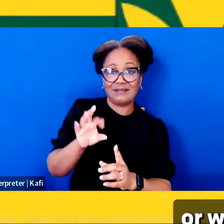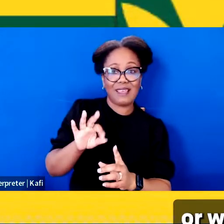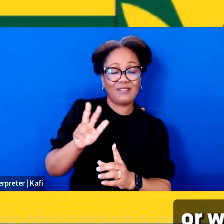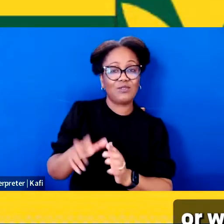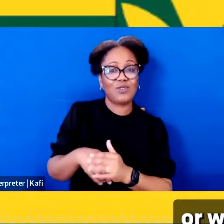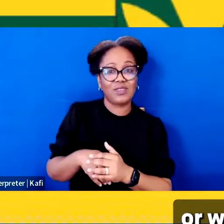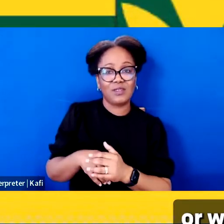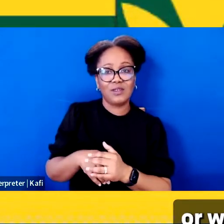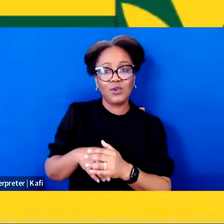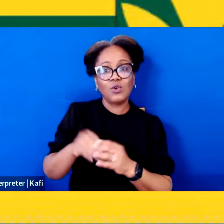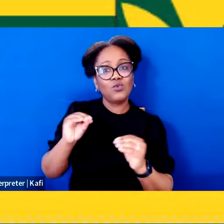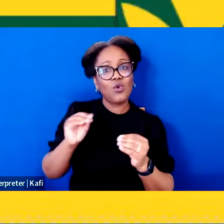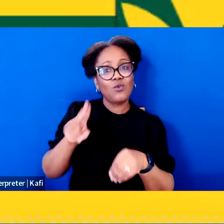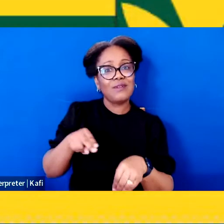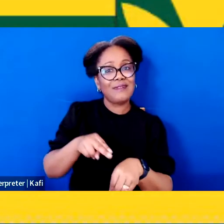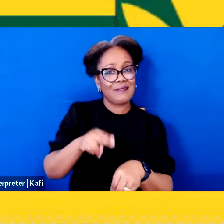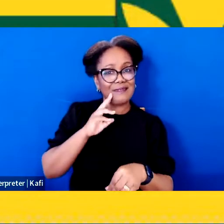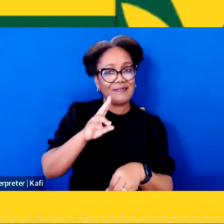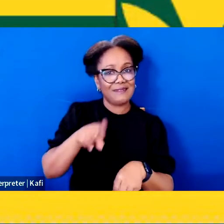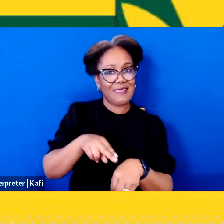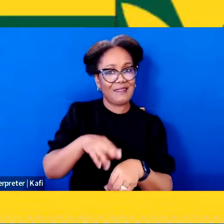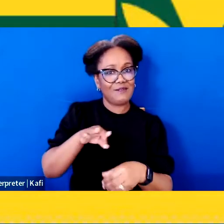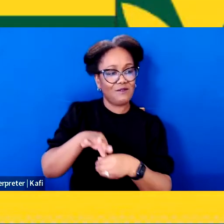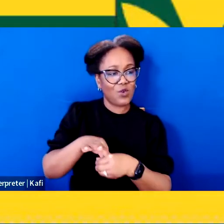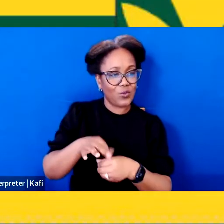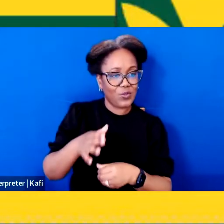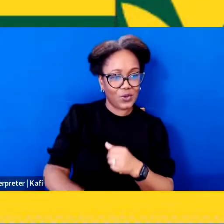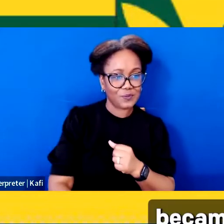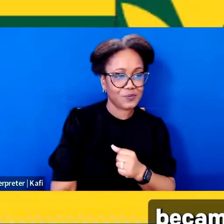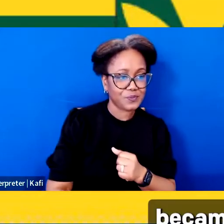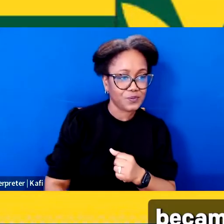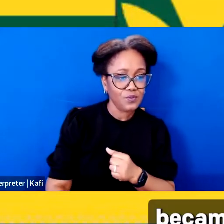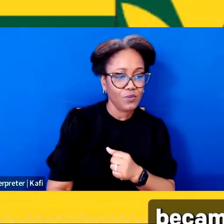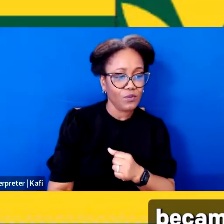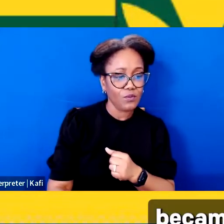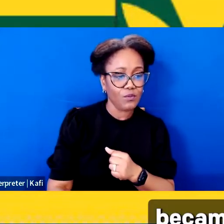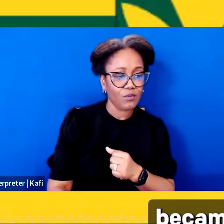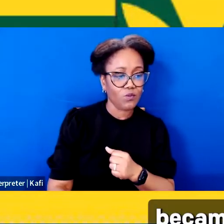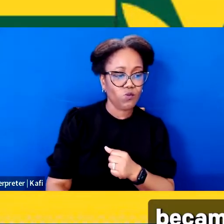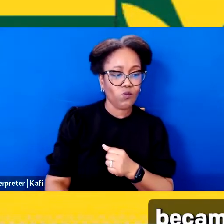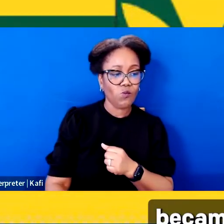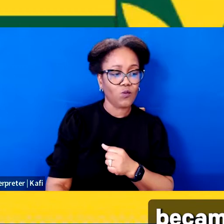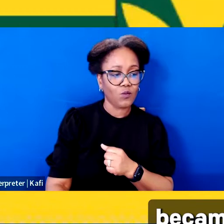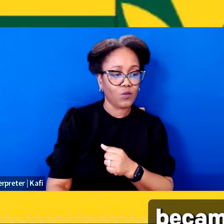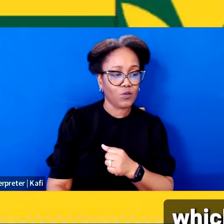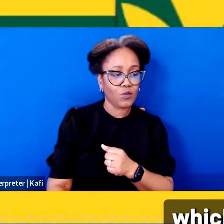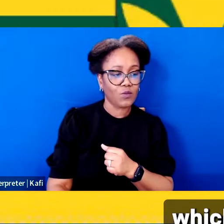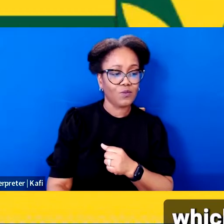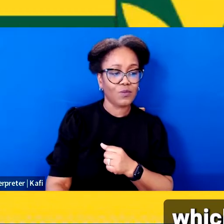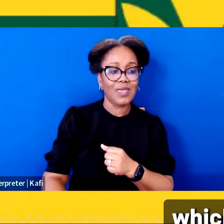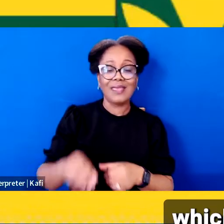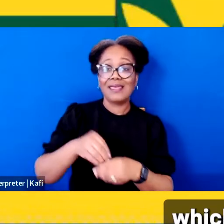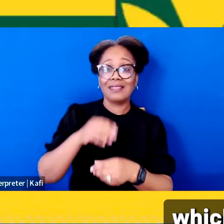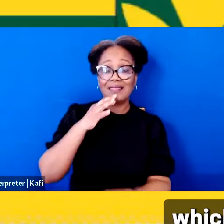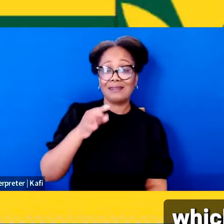any vote ever envisioned. In the 1900s, Hawaii became officially American property, which led